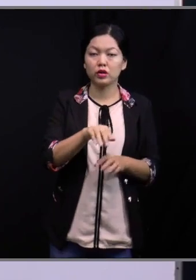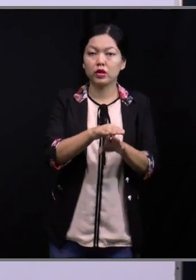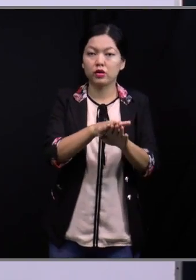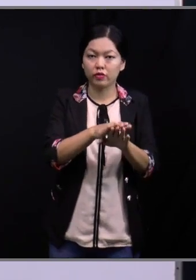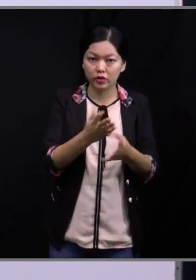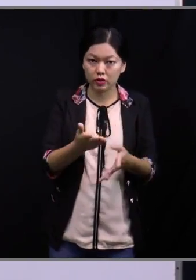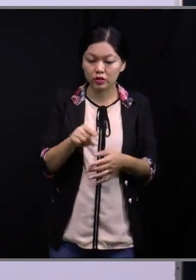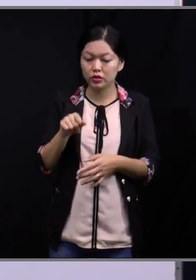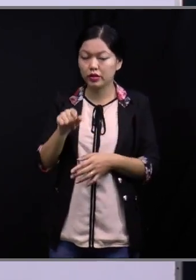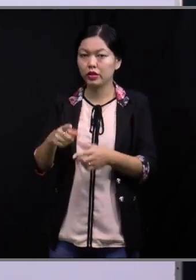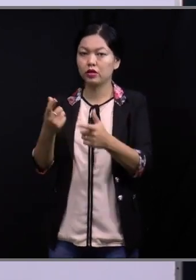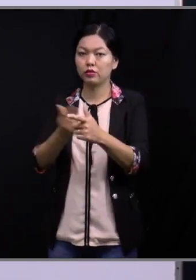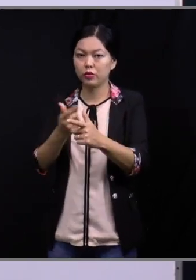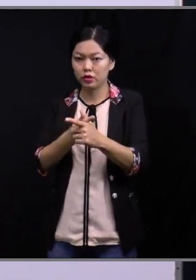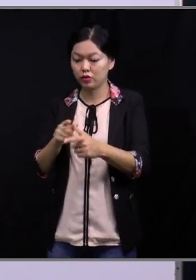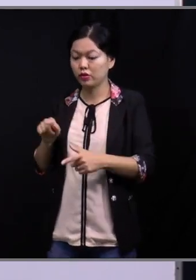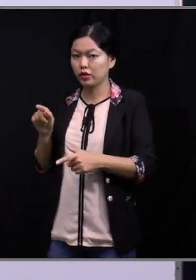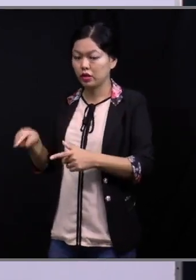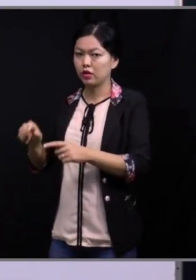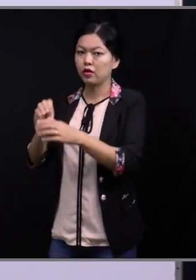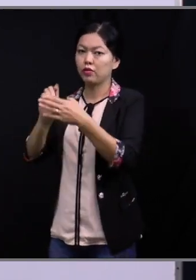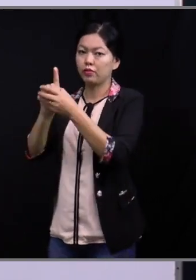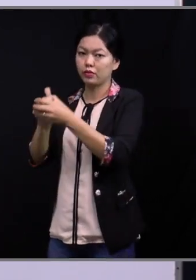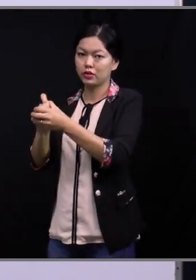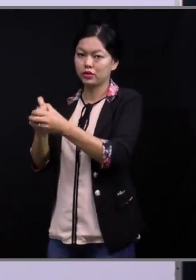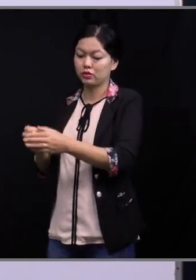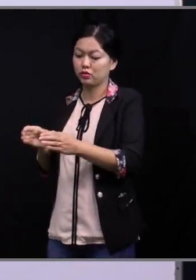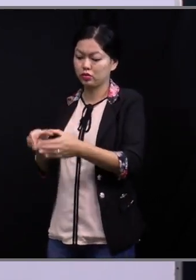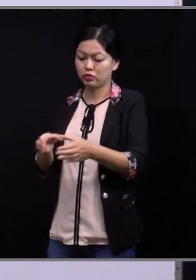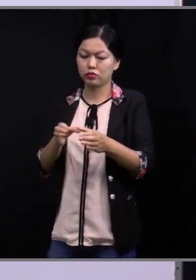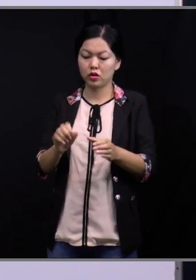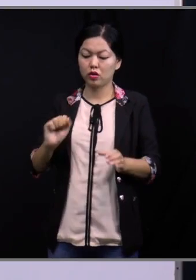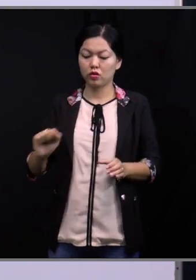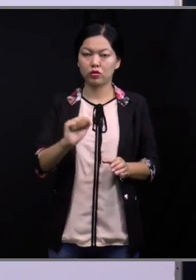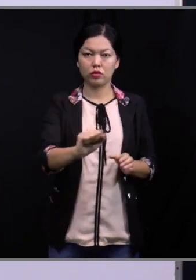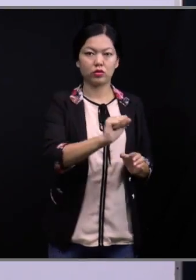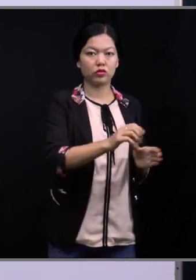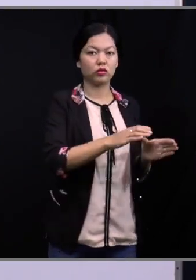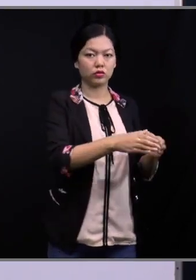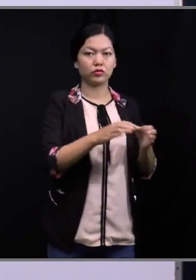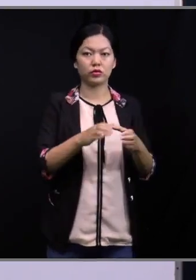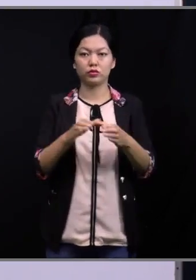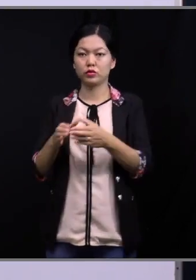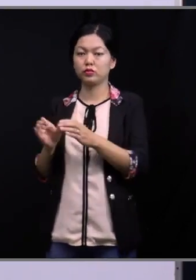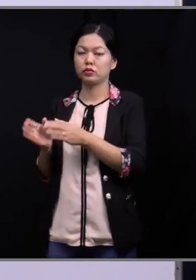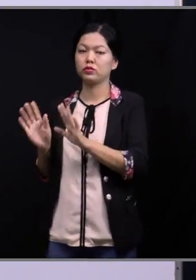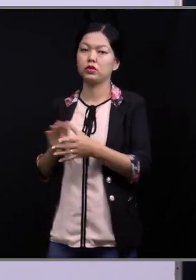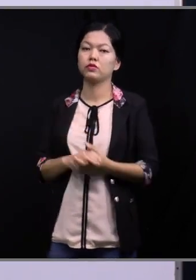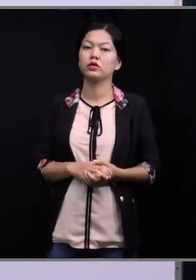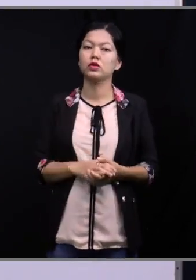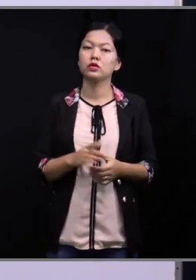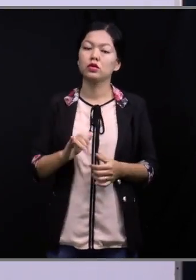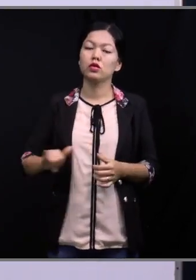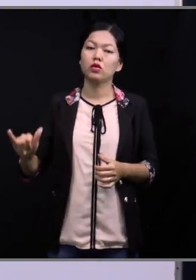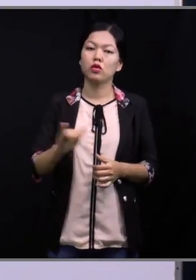have maximum amount of characters that are similar to one another. In fact, almost all the characters are similar to one another.